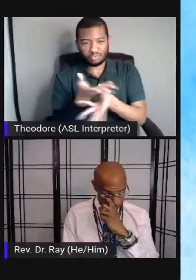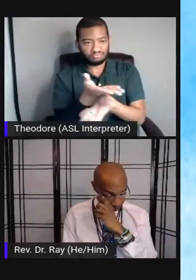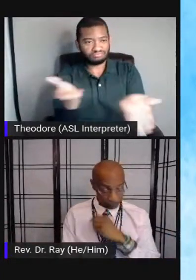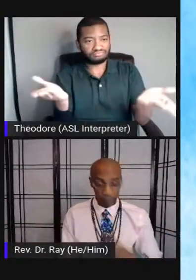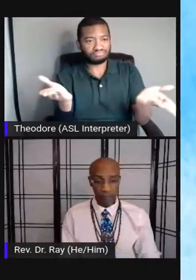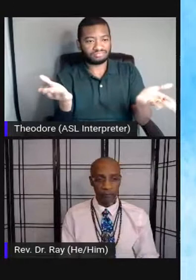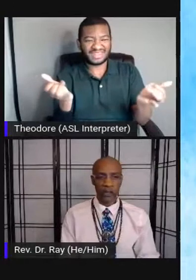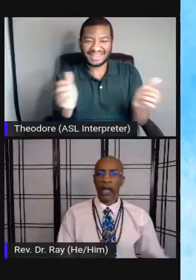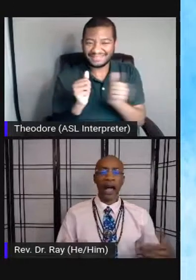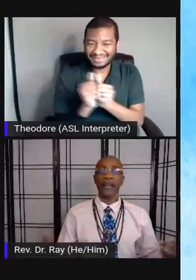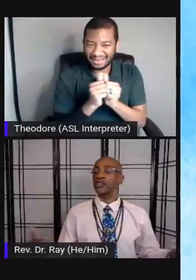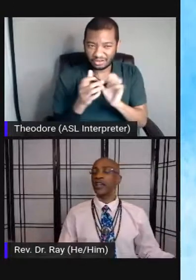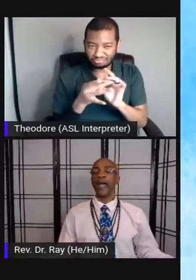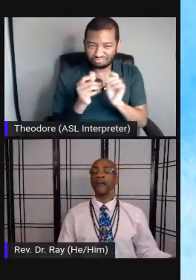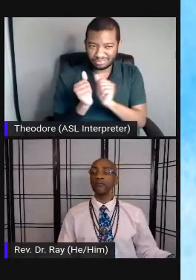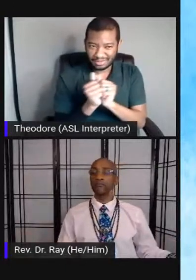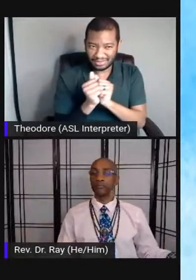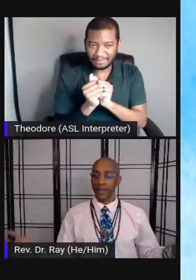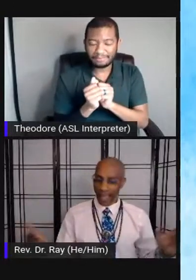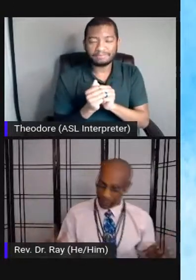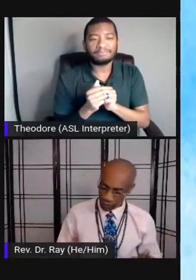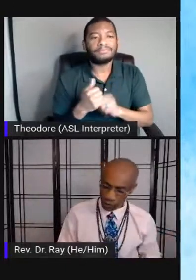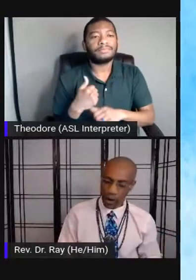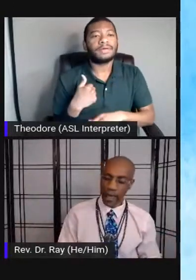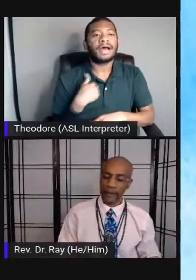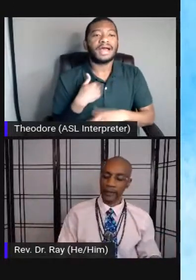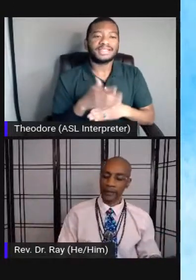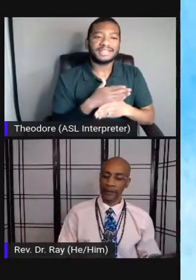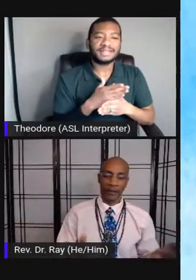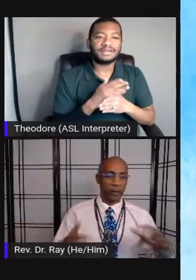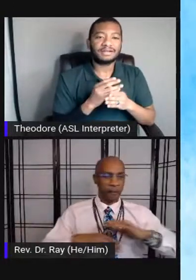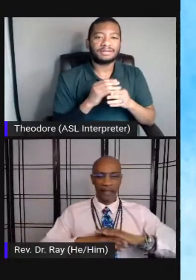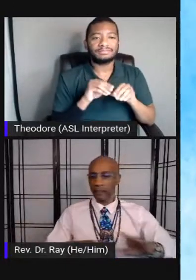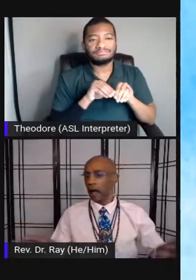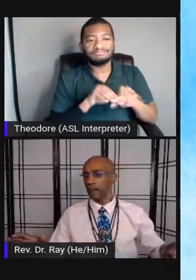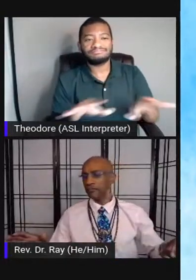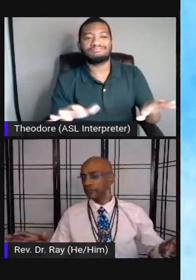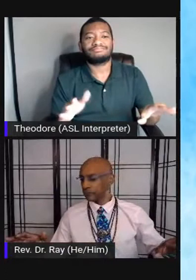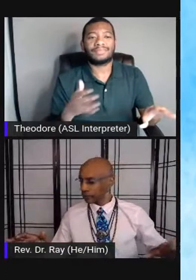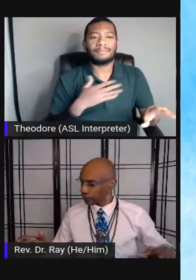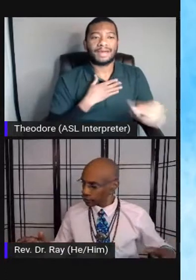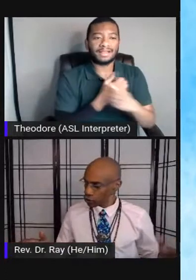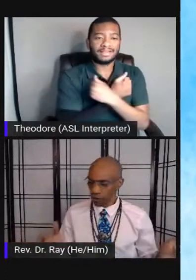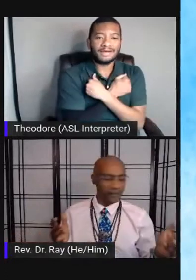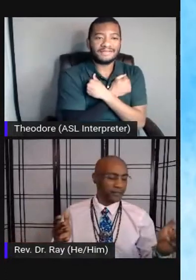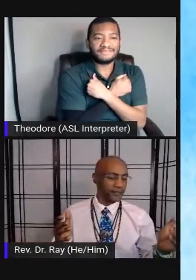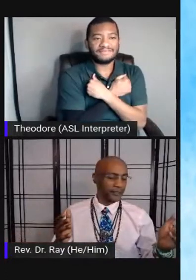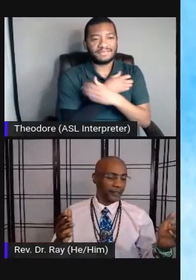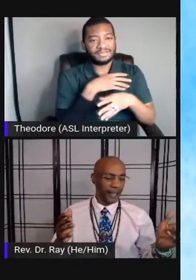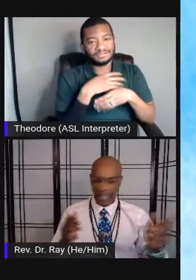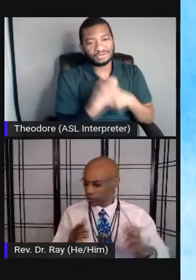Together, I share and spread my love,